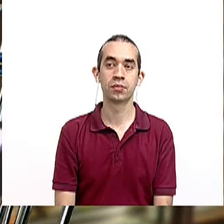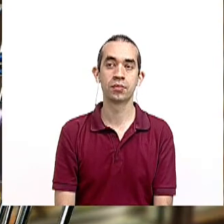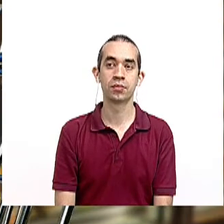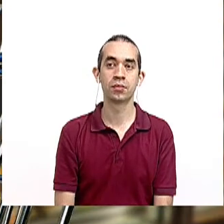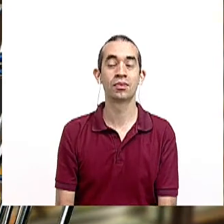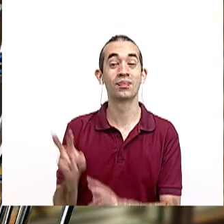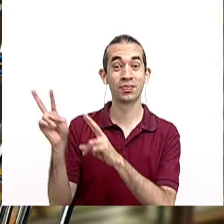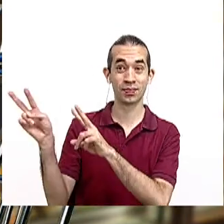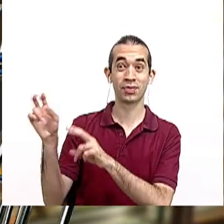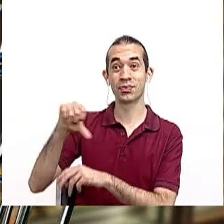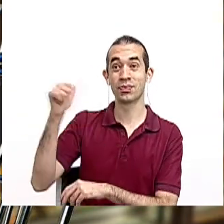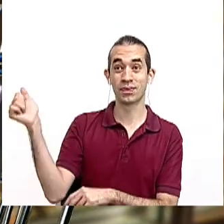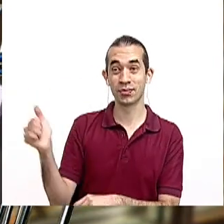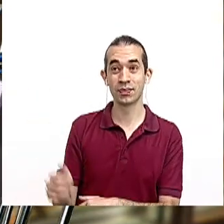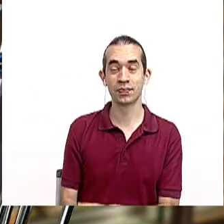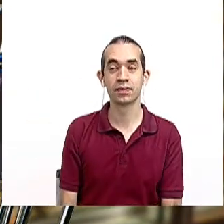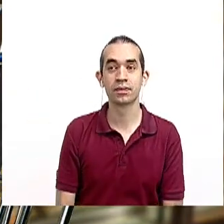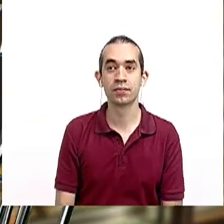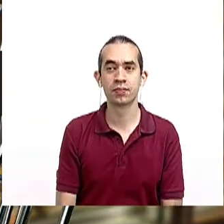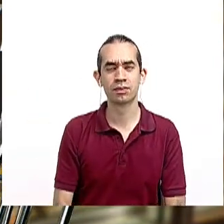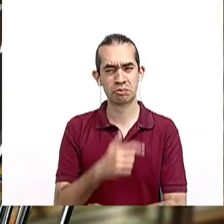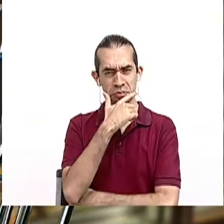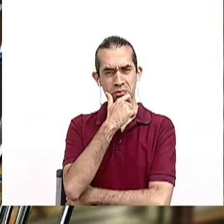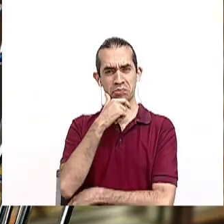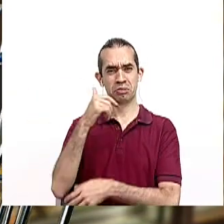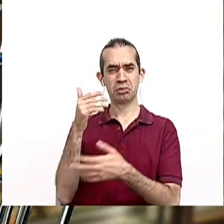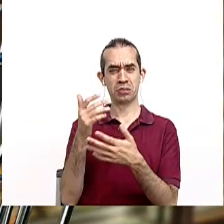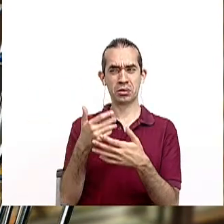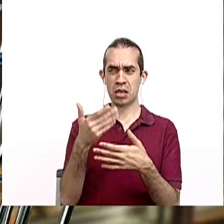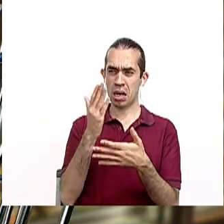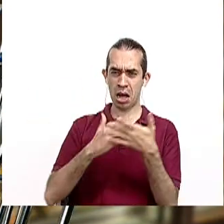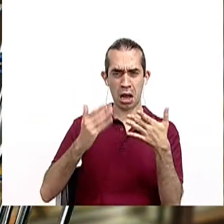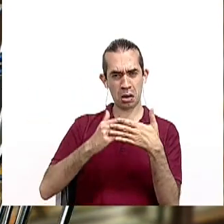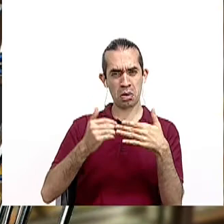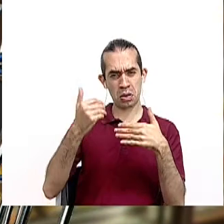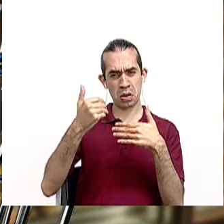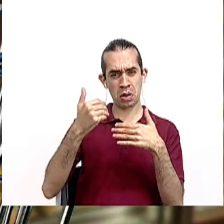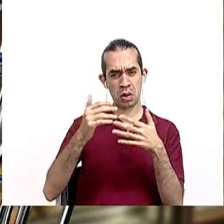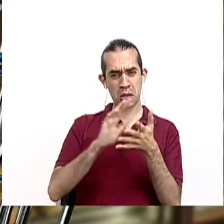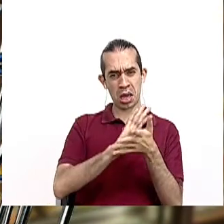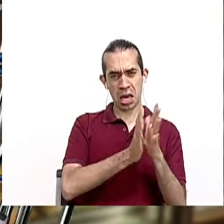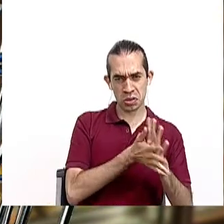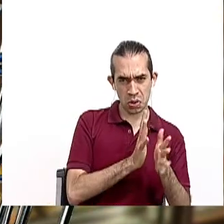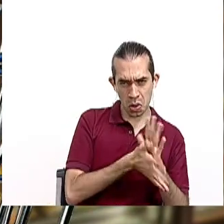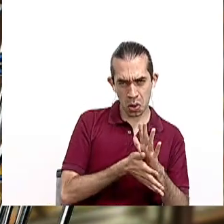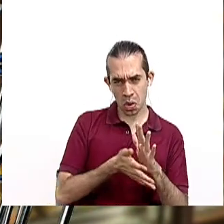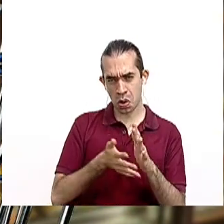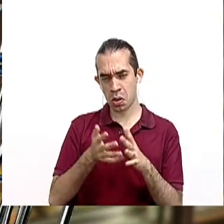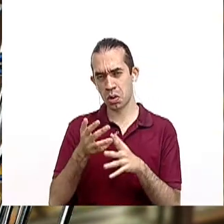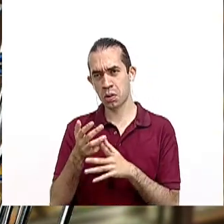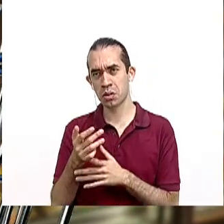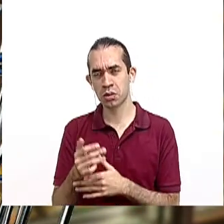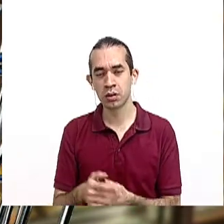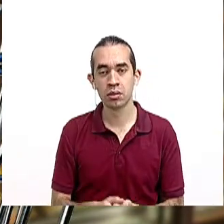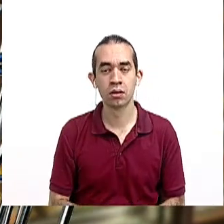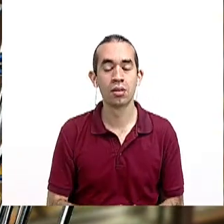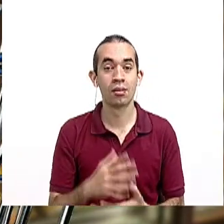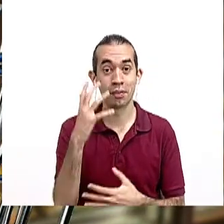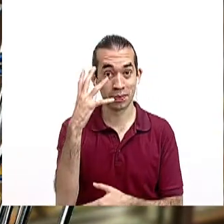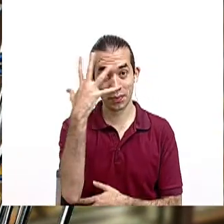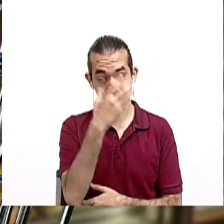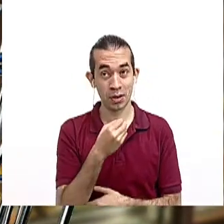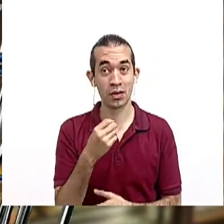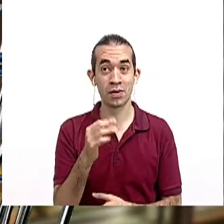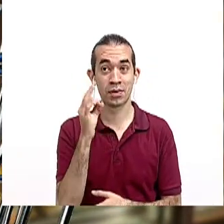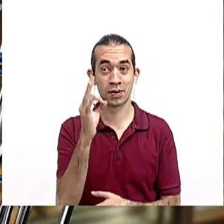Here we have another one, right? Do we have any cheese? Do we have any cheese? Very beautiful,